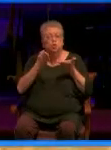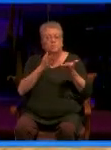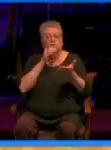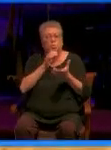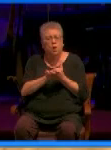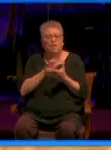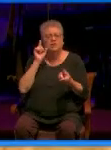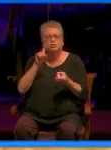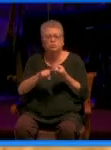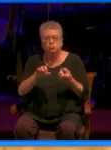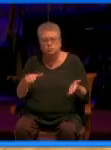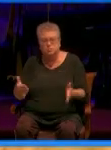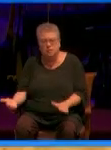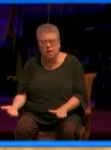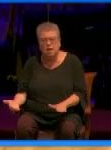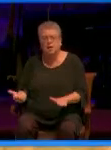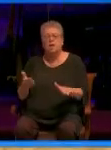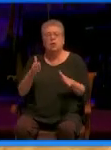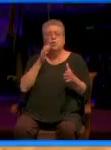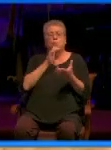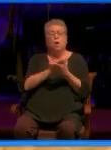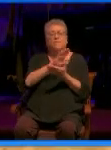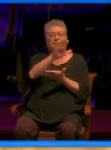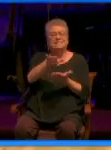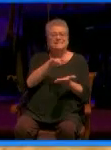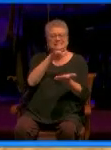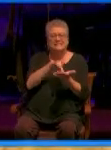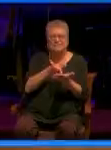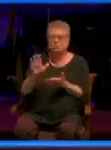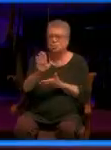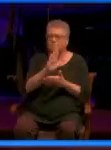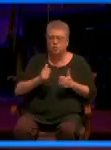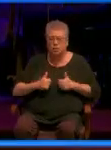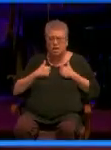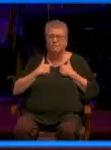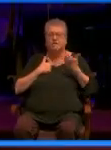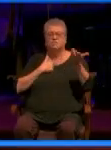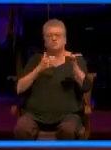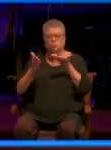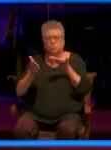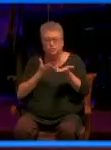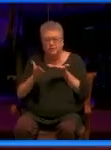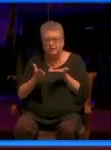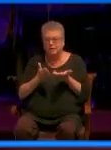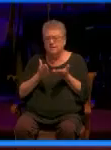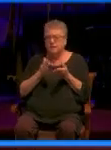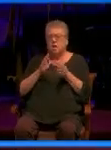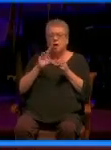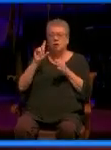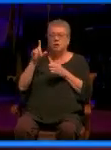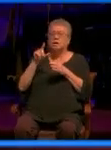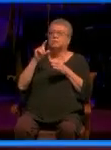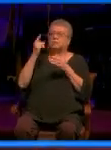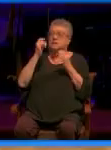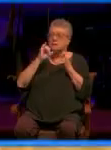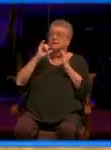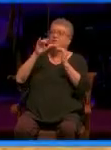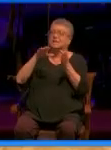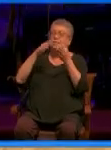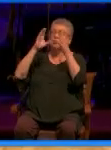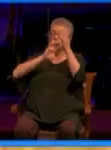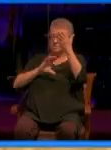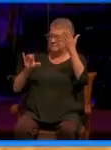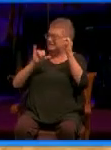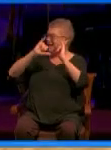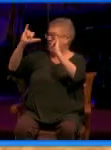way to death. Make her the center of your life in the serving of your hands, next only to Christ. And then, however,